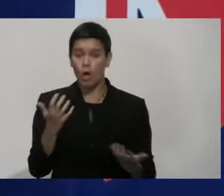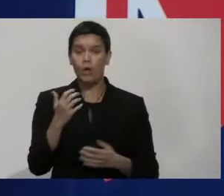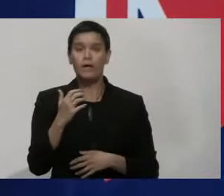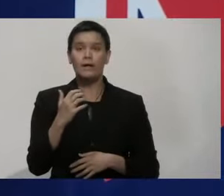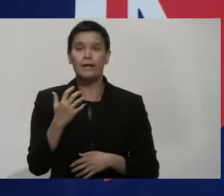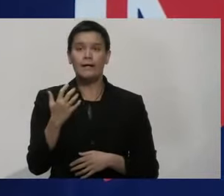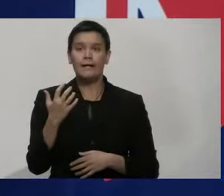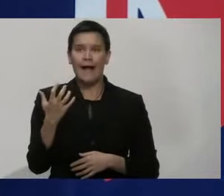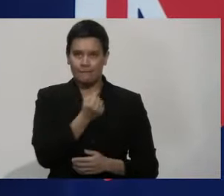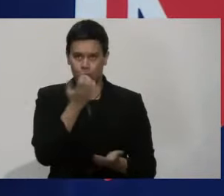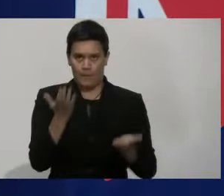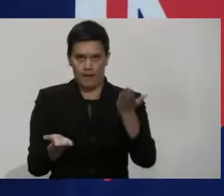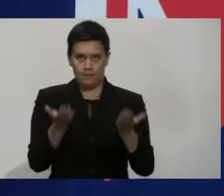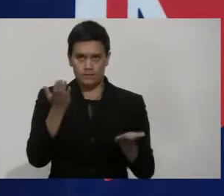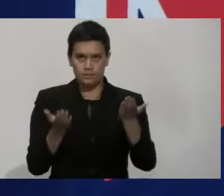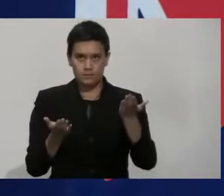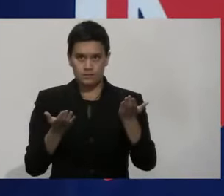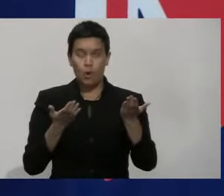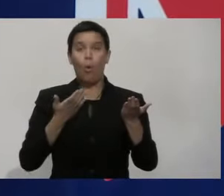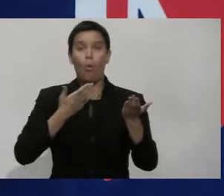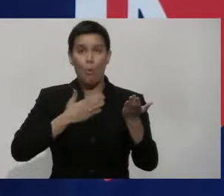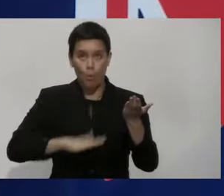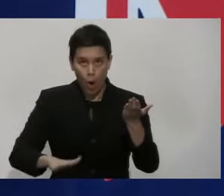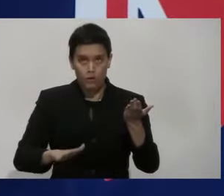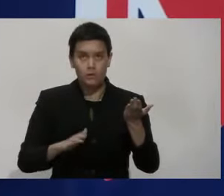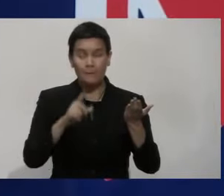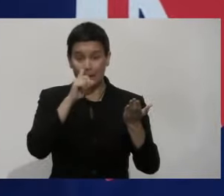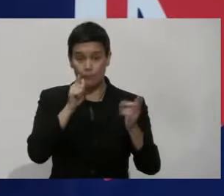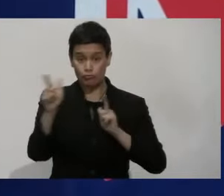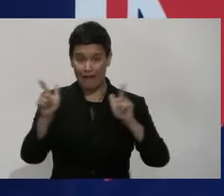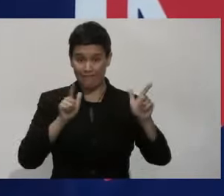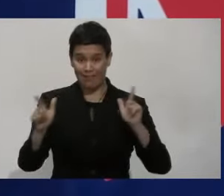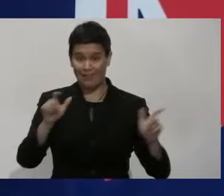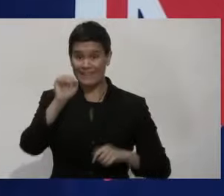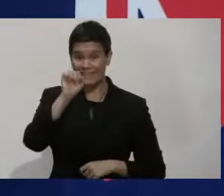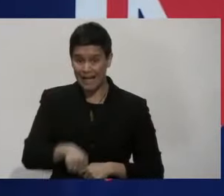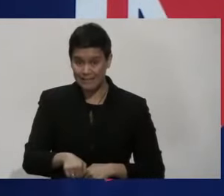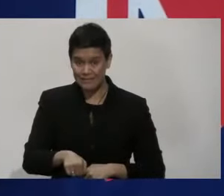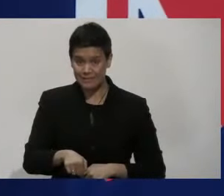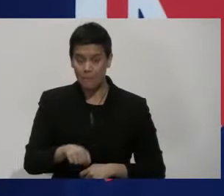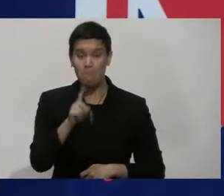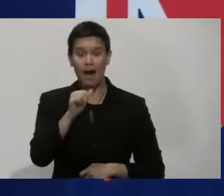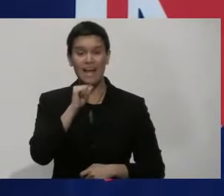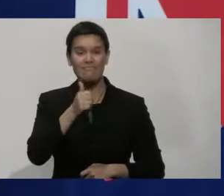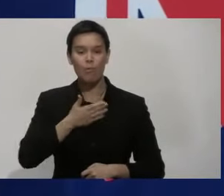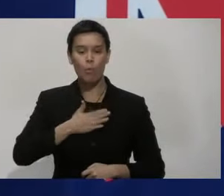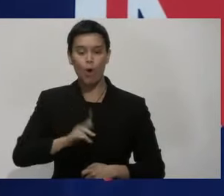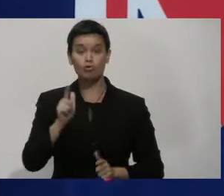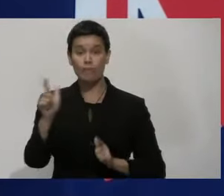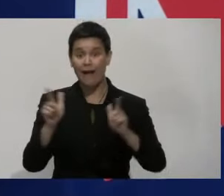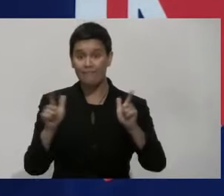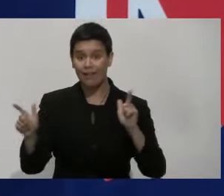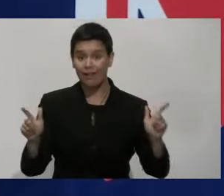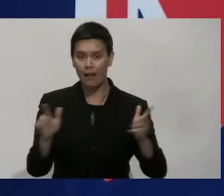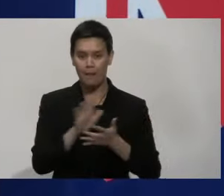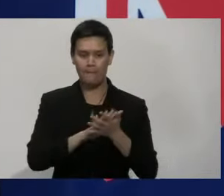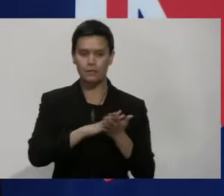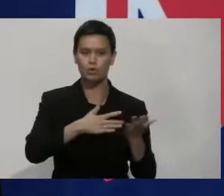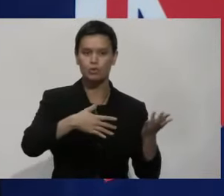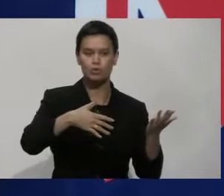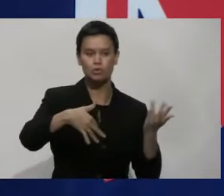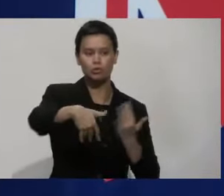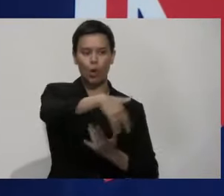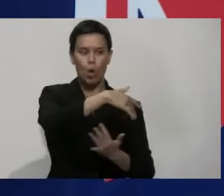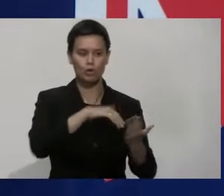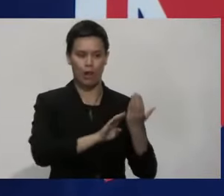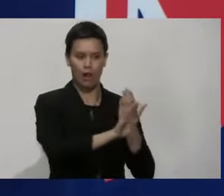of regional travel, the trade-off is keeping in place the social distancing and mass gathering limits that help keep everyone safe